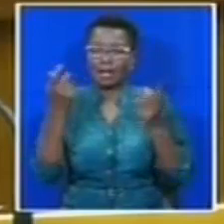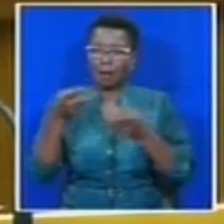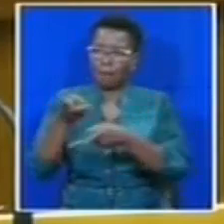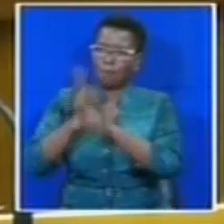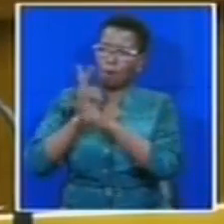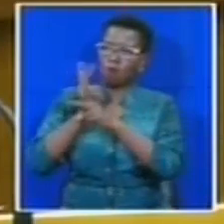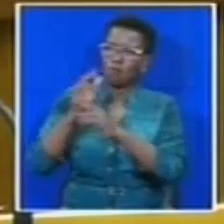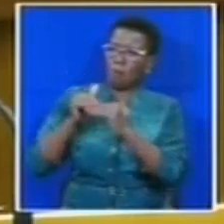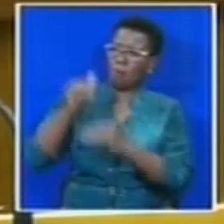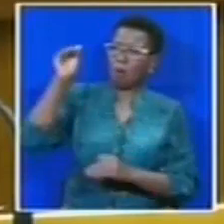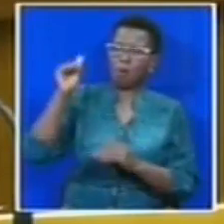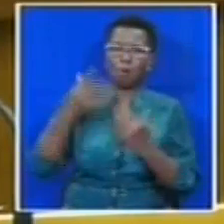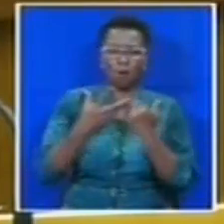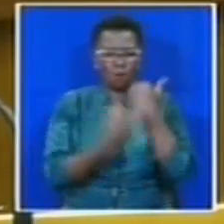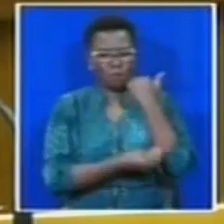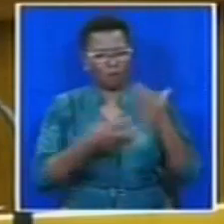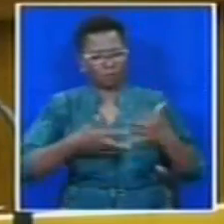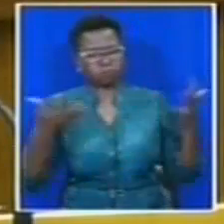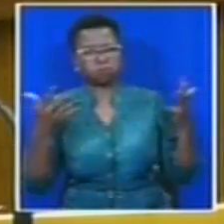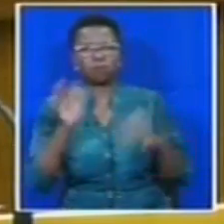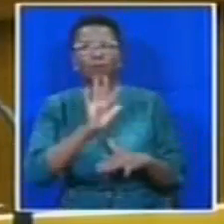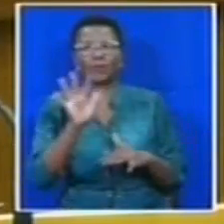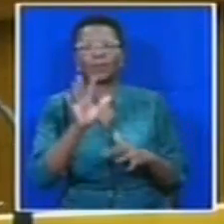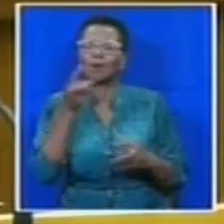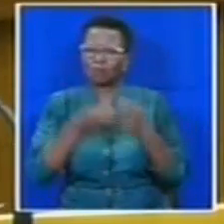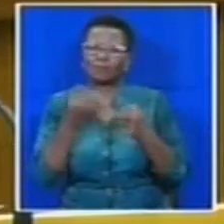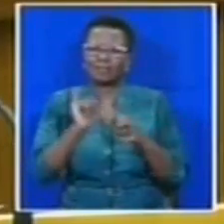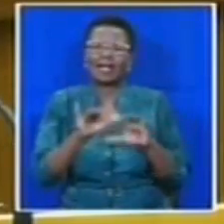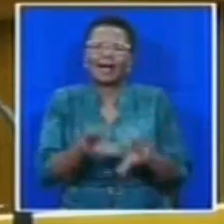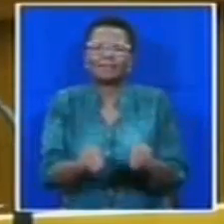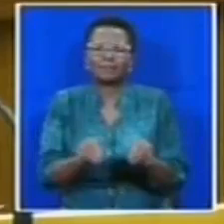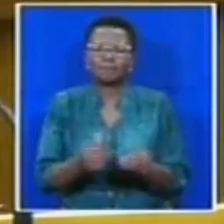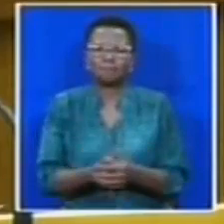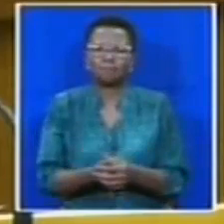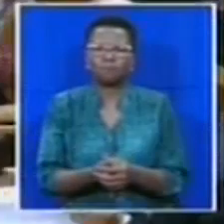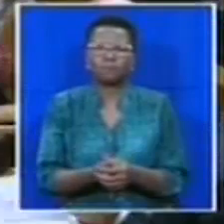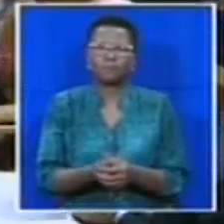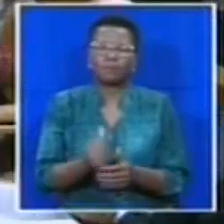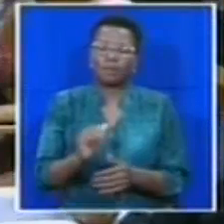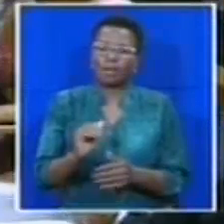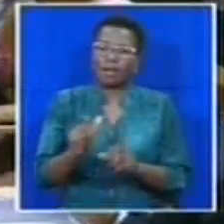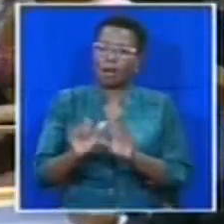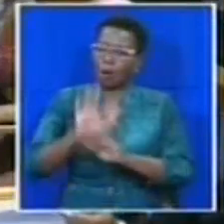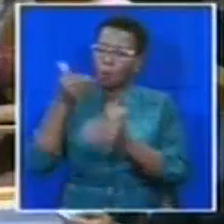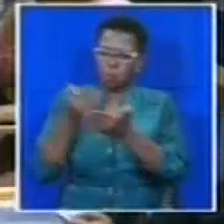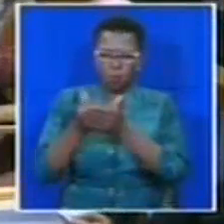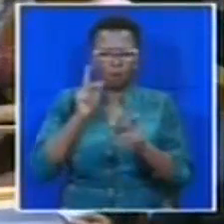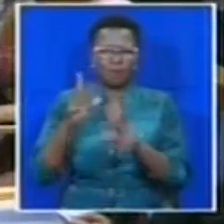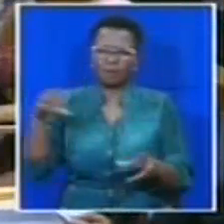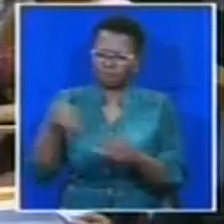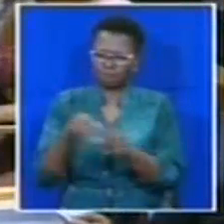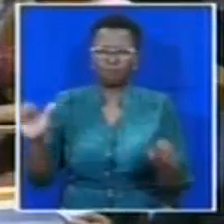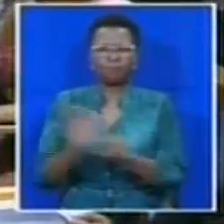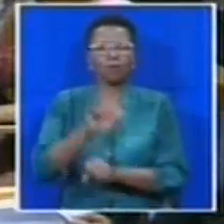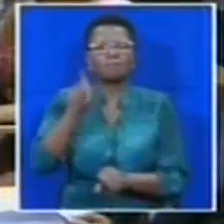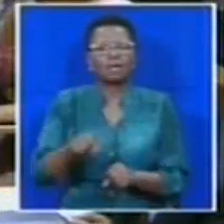or extreme poverty still remaining in our country. No one should be left behind in our march to a